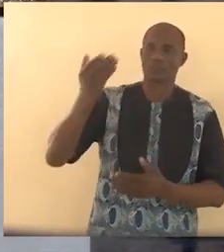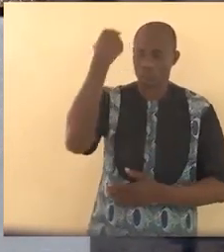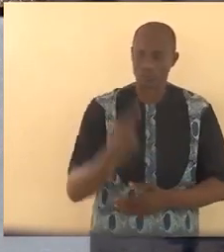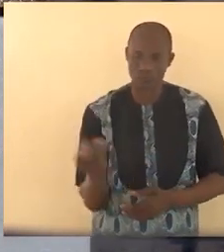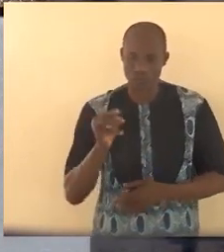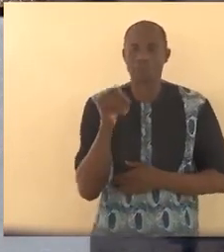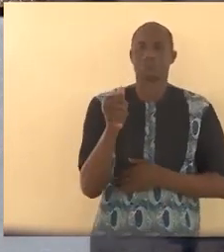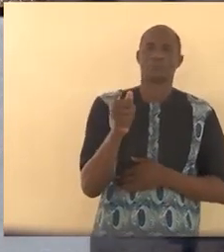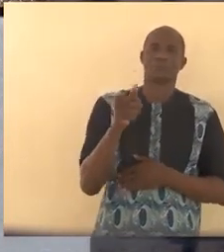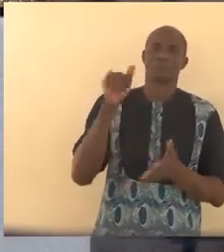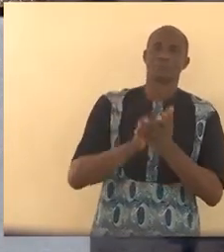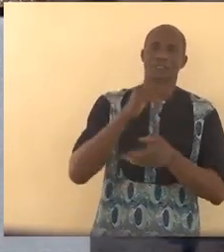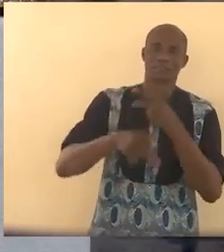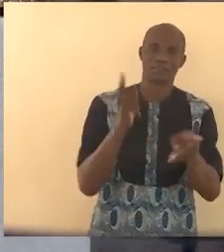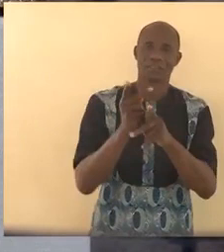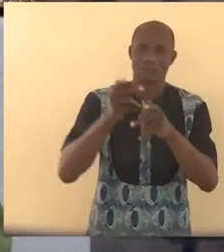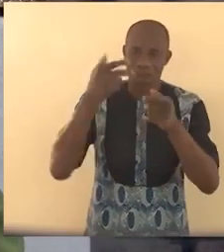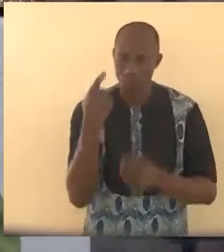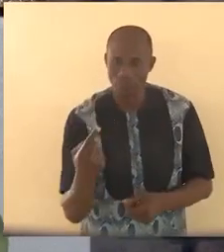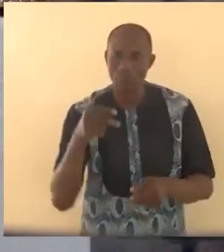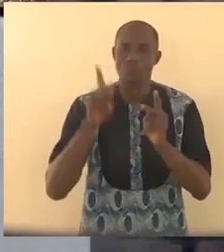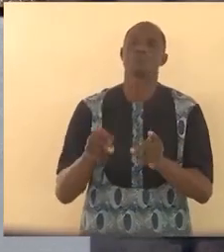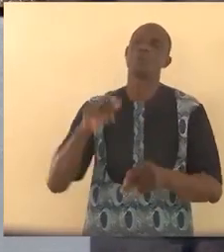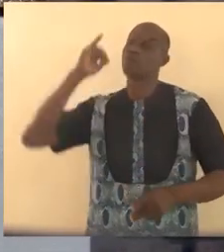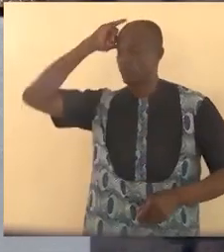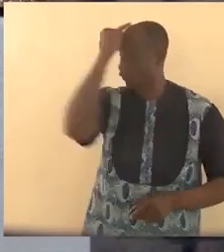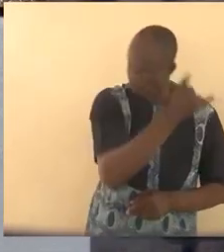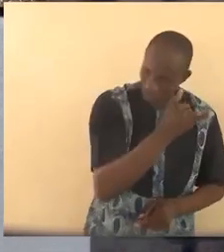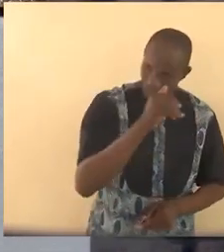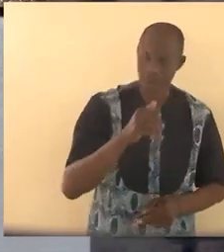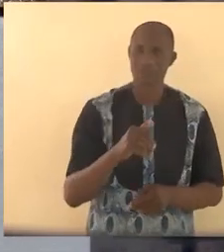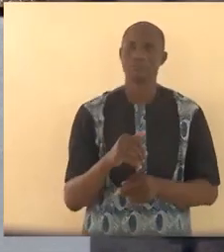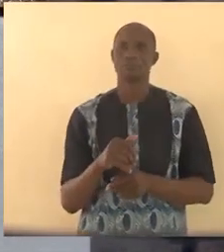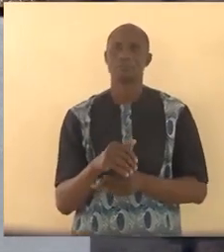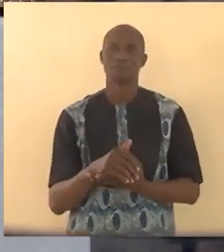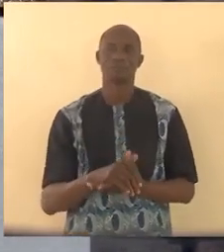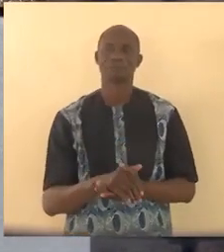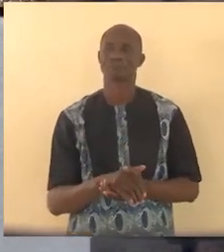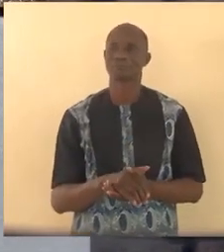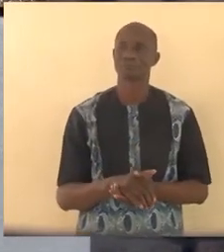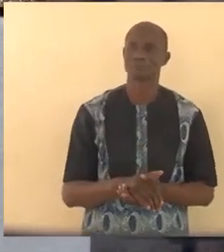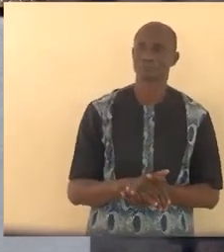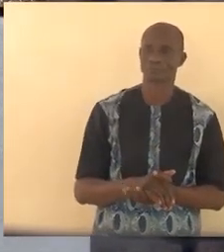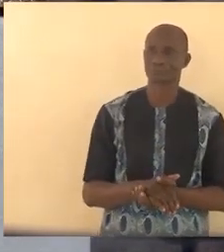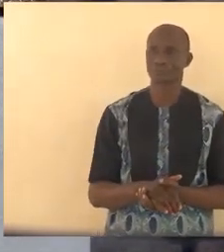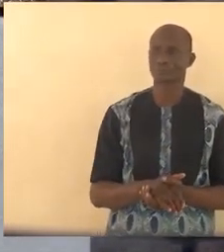himself. That's the kind of person that is still fool, idiot, Allah Kori.